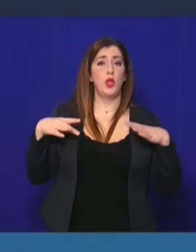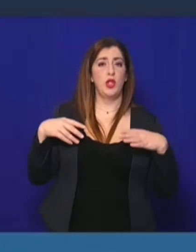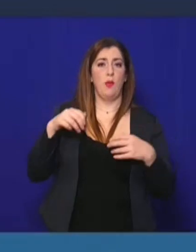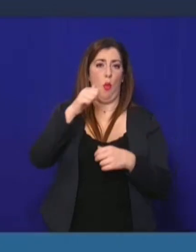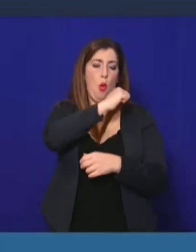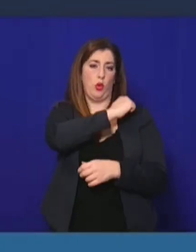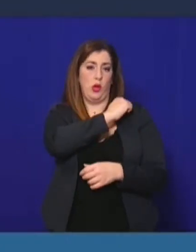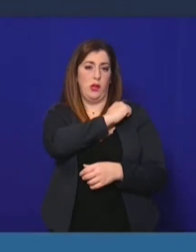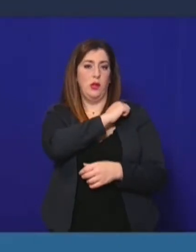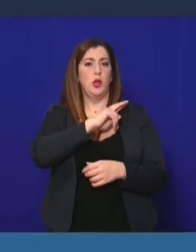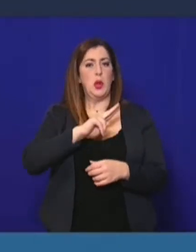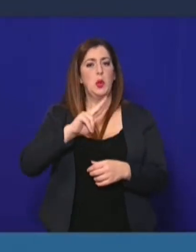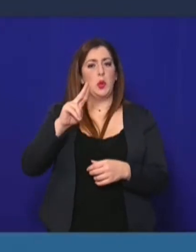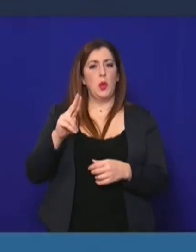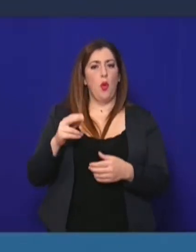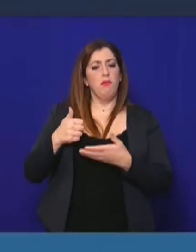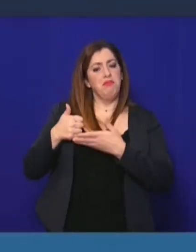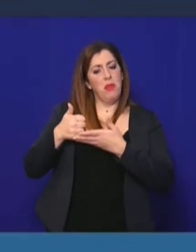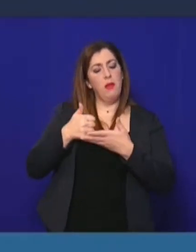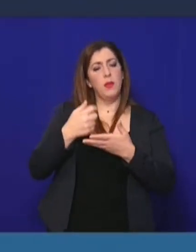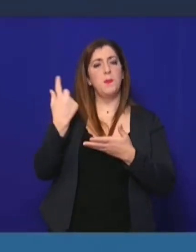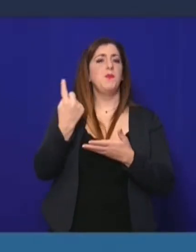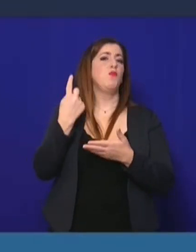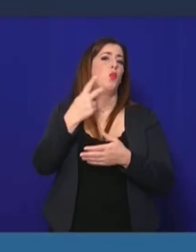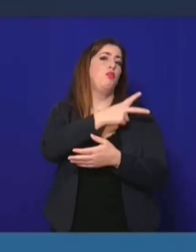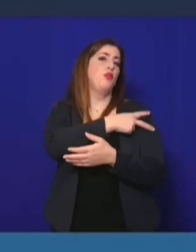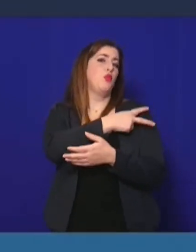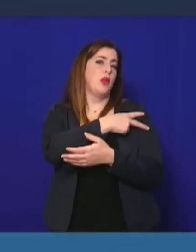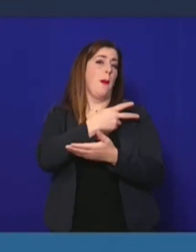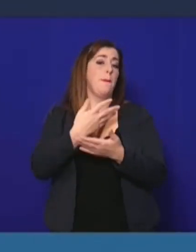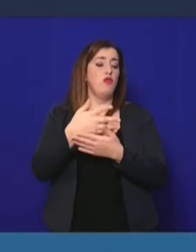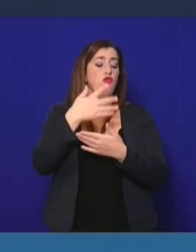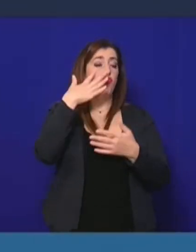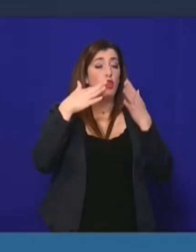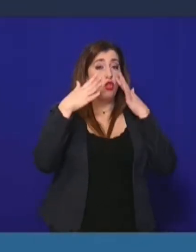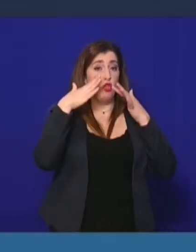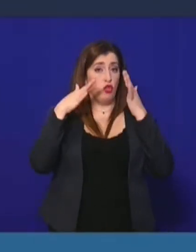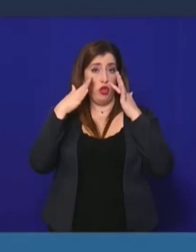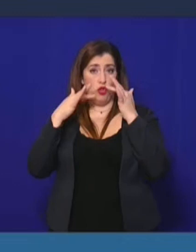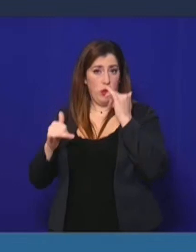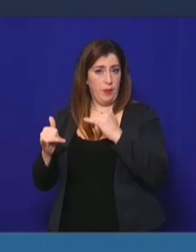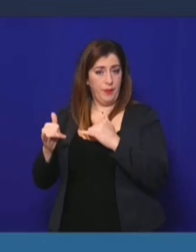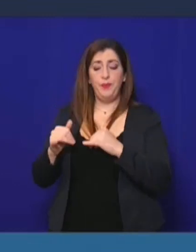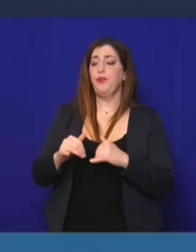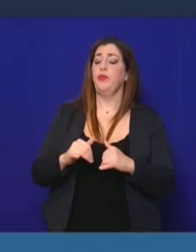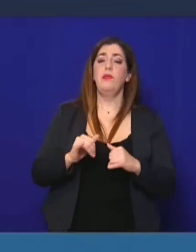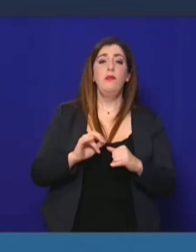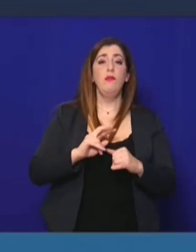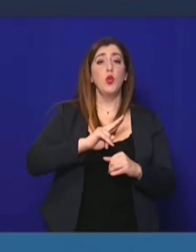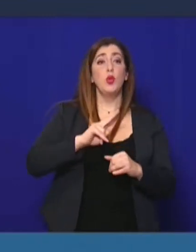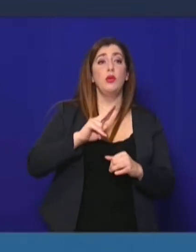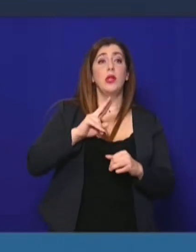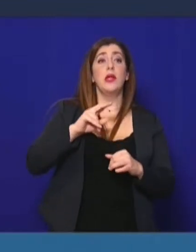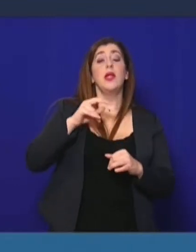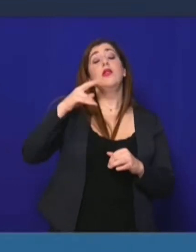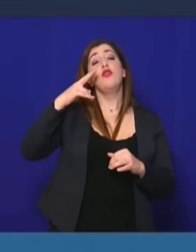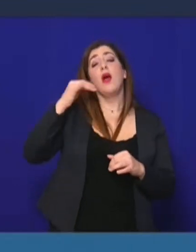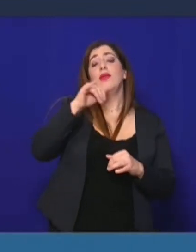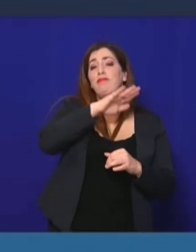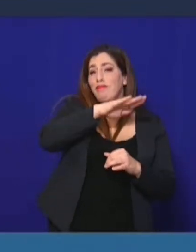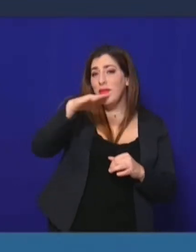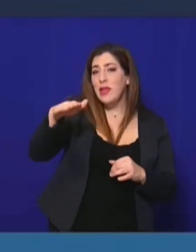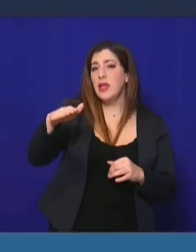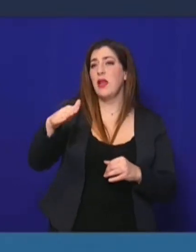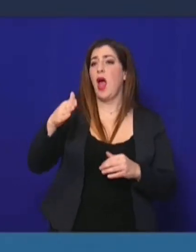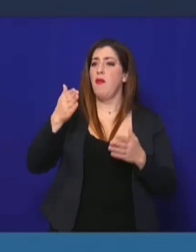ukoll jagħmlu spezzjonijiet min-naħa tagħhom biex kemm jista' jkun aħna naraw li persuni jkunu qegħdin isegwu propju